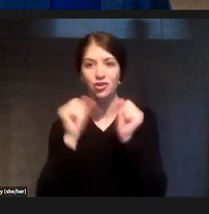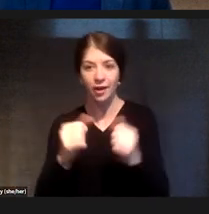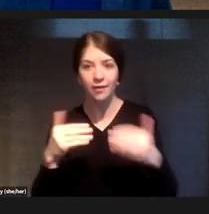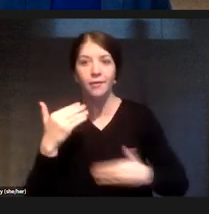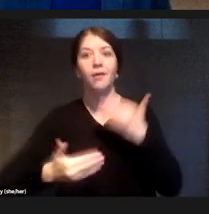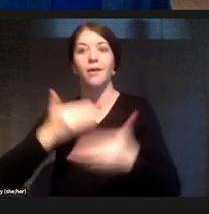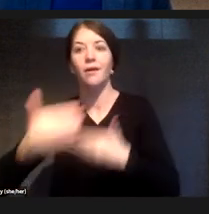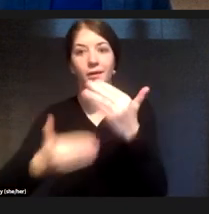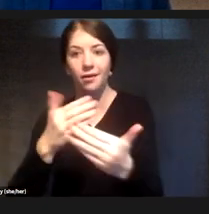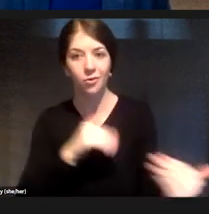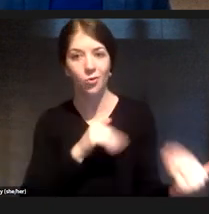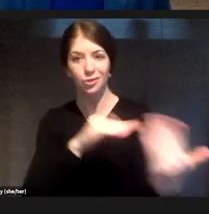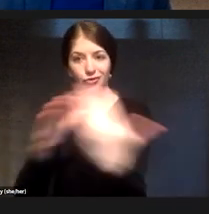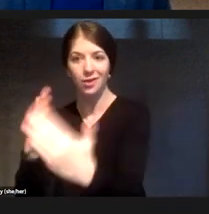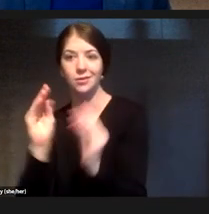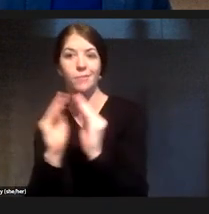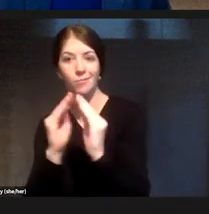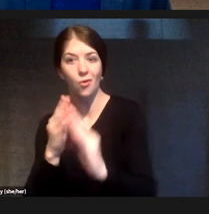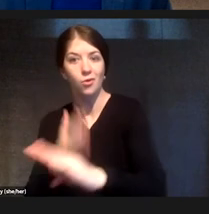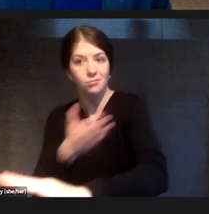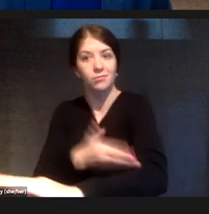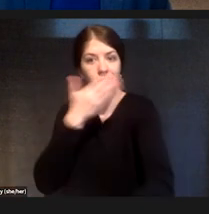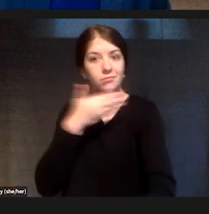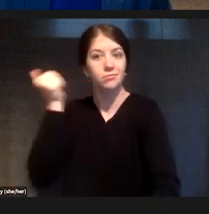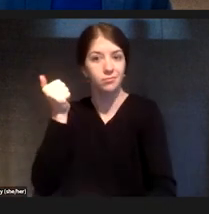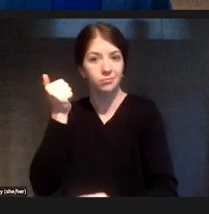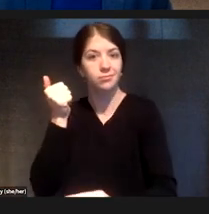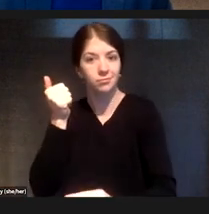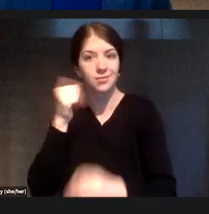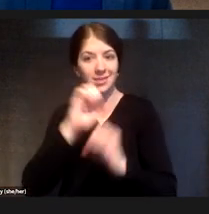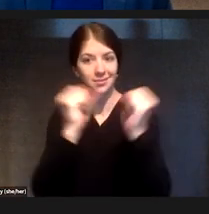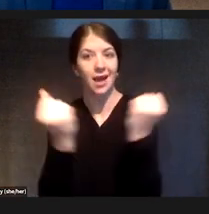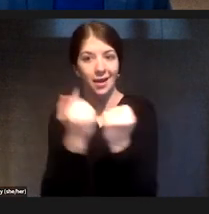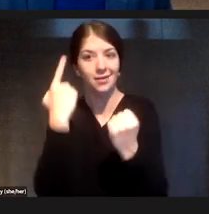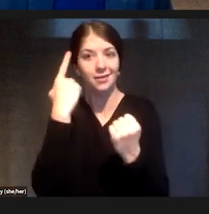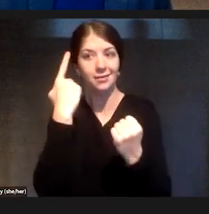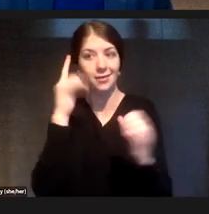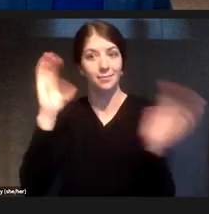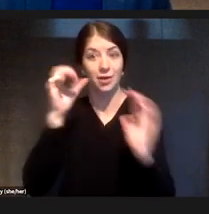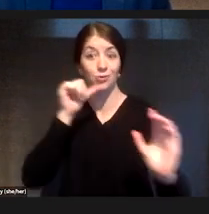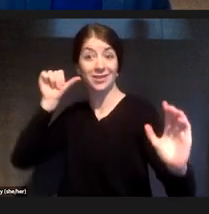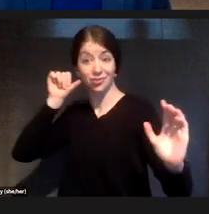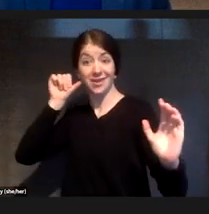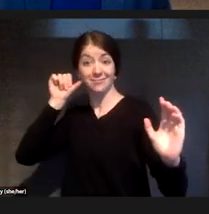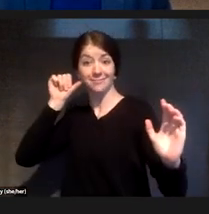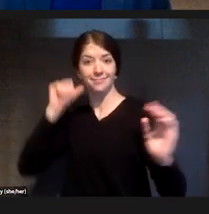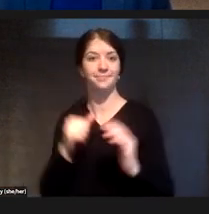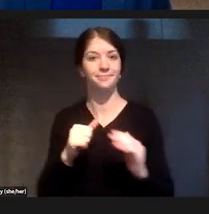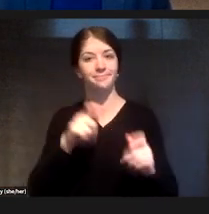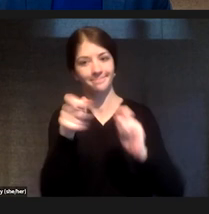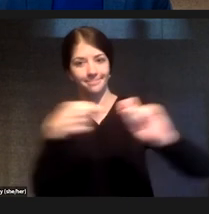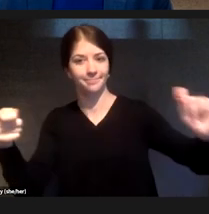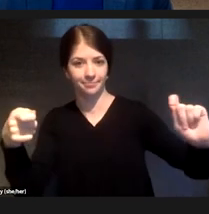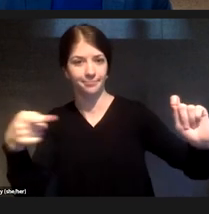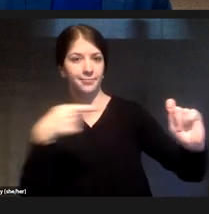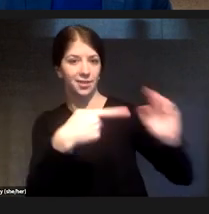create a society that is better tomorrow than it was yesterday. So this slide that we close with really just shows